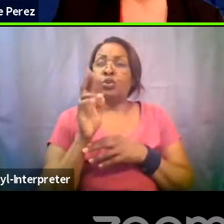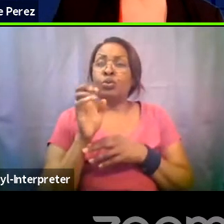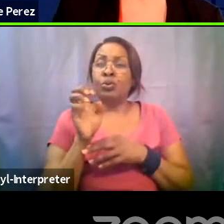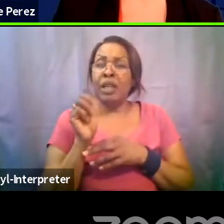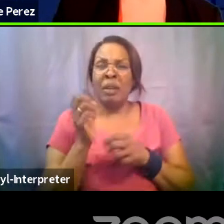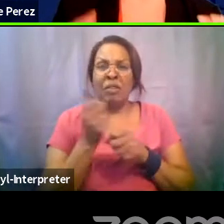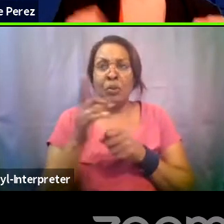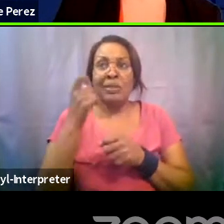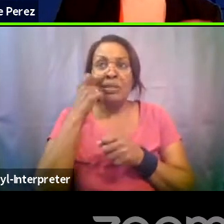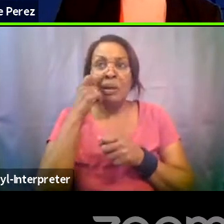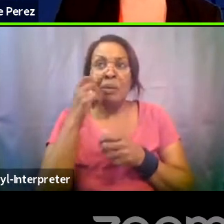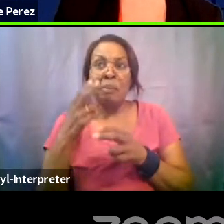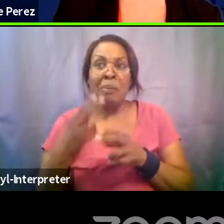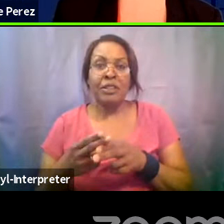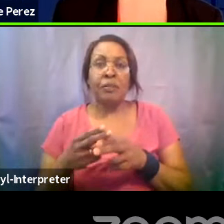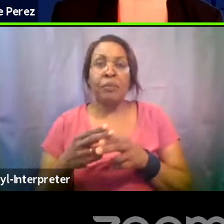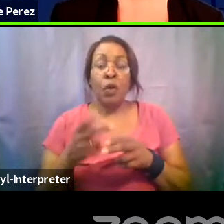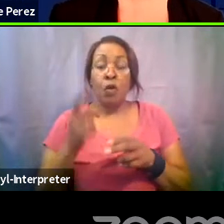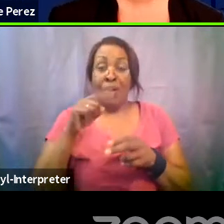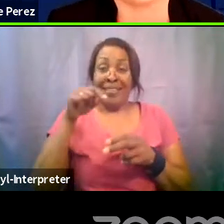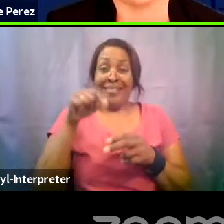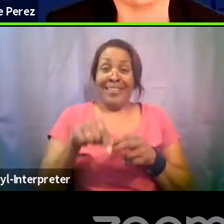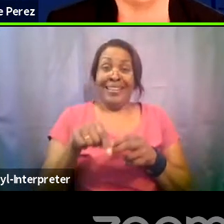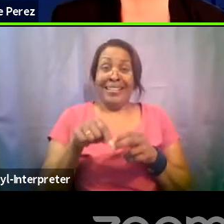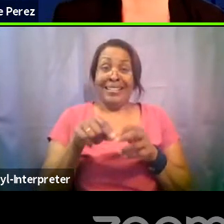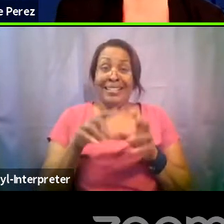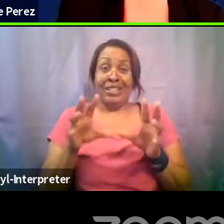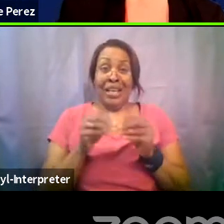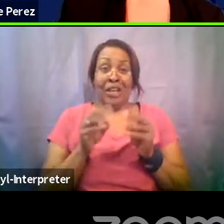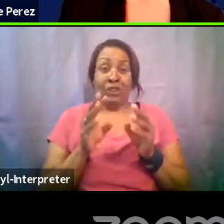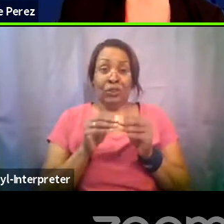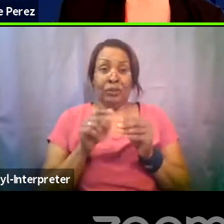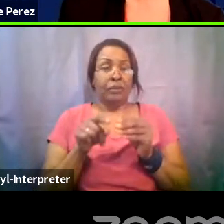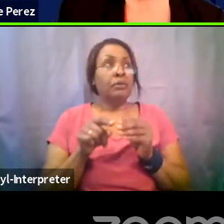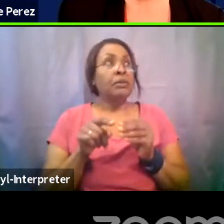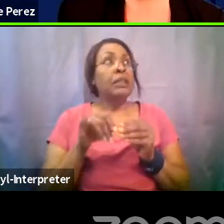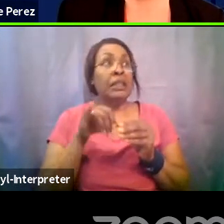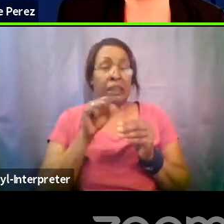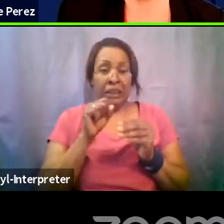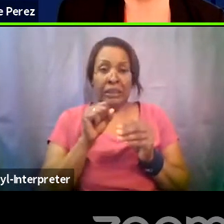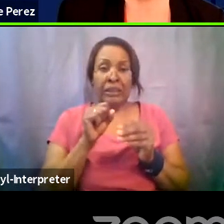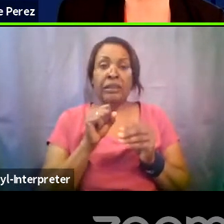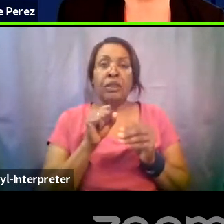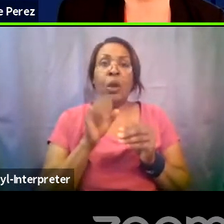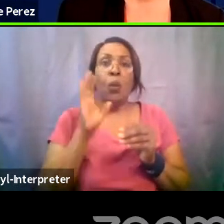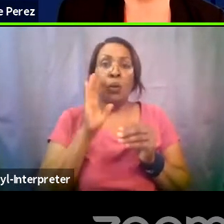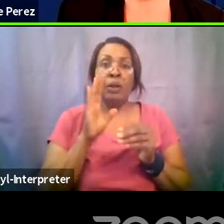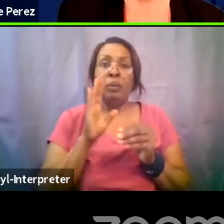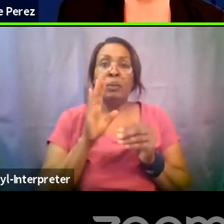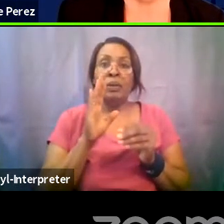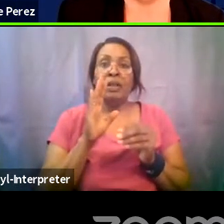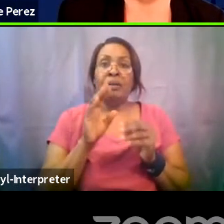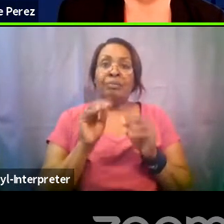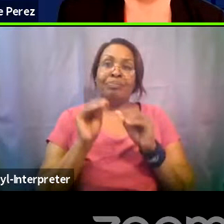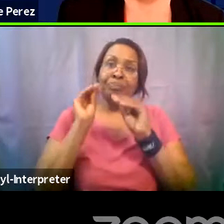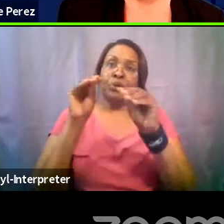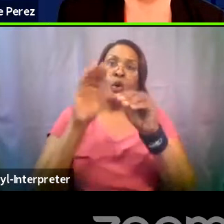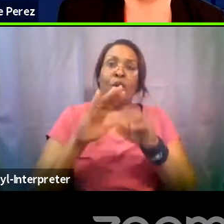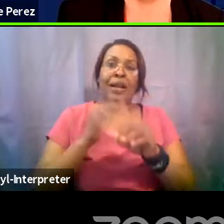just mentioned in that, for this session in particular, it is actually going to be placed on our